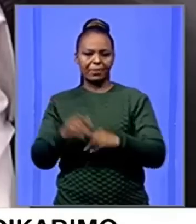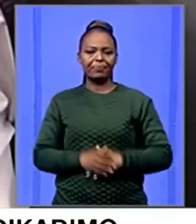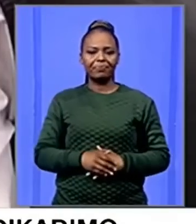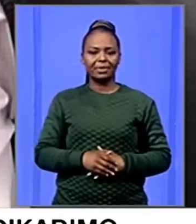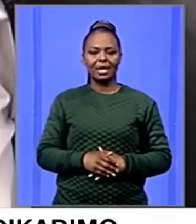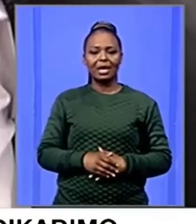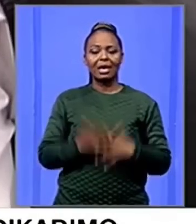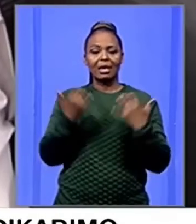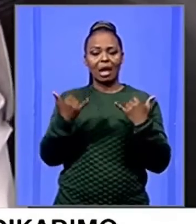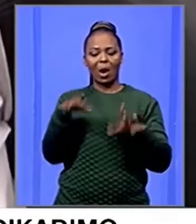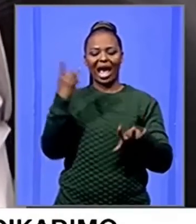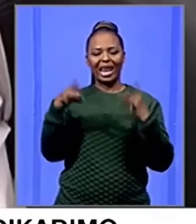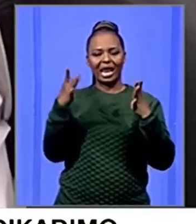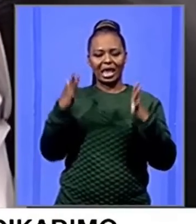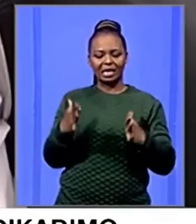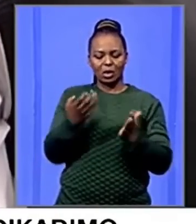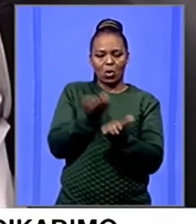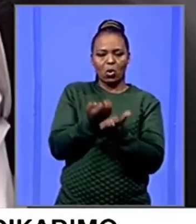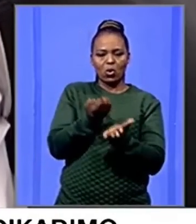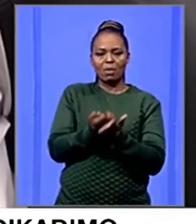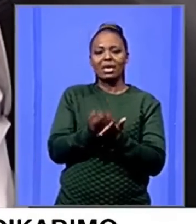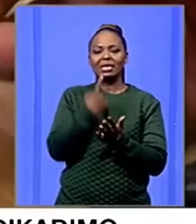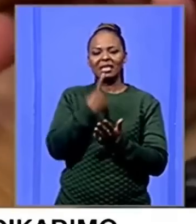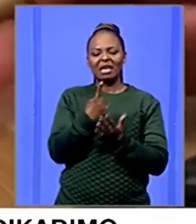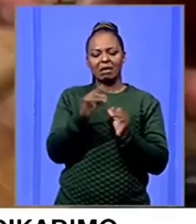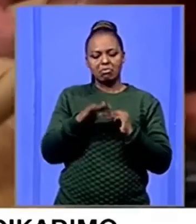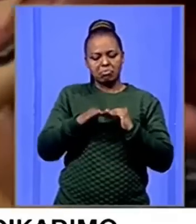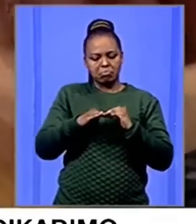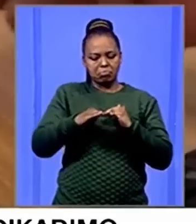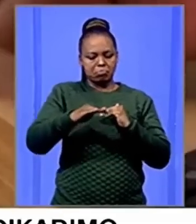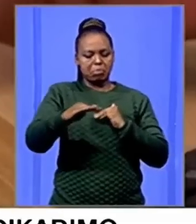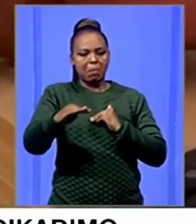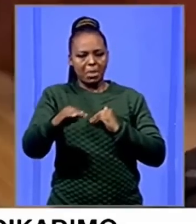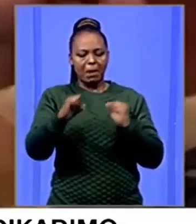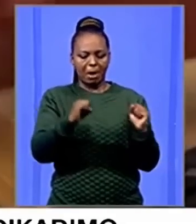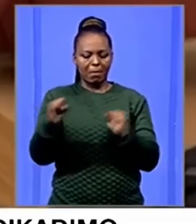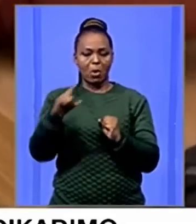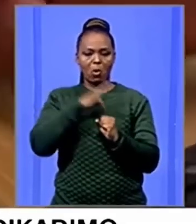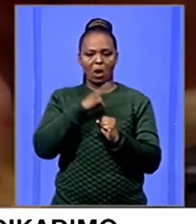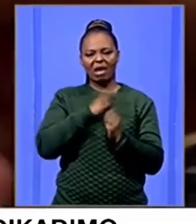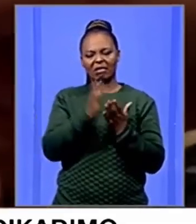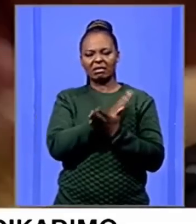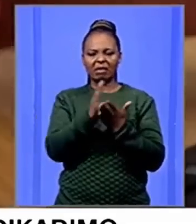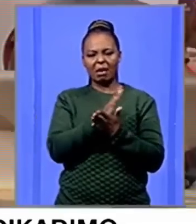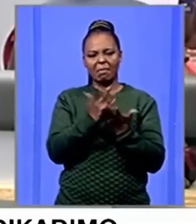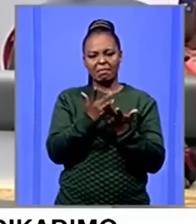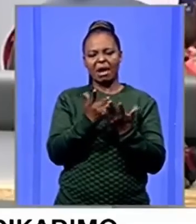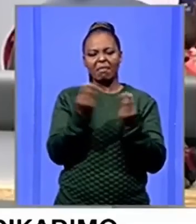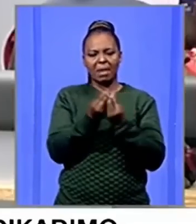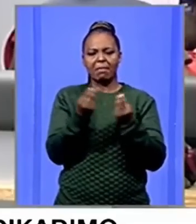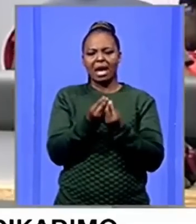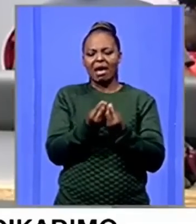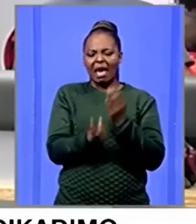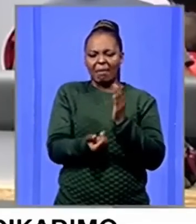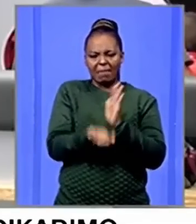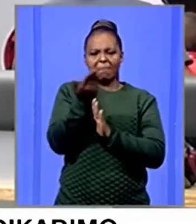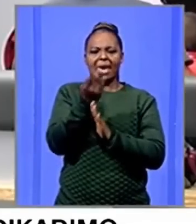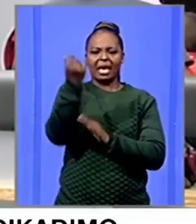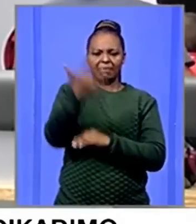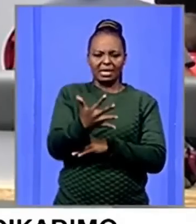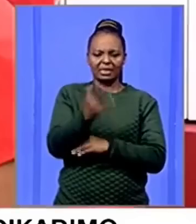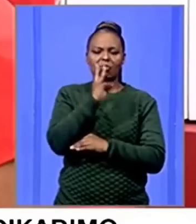selekano se se kwa godimo sa morokotso se tlile go dula lobakanyana ka ntlha ya ditlhwatlhwa tse di kwa godimo tse di solofetsweng. Go solofetse fa Aforika